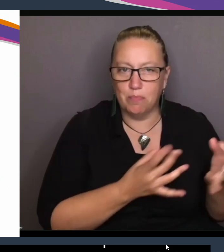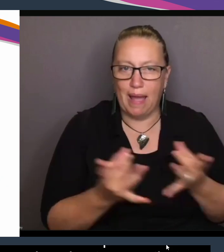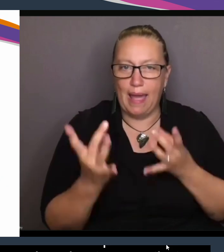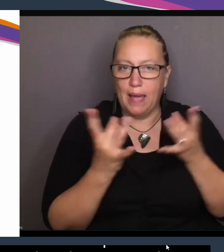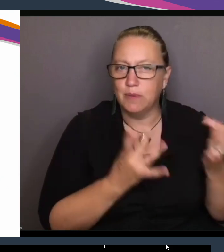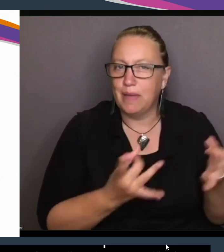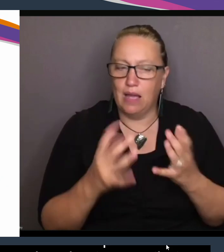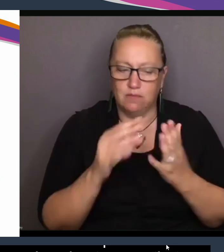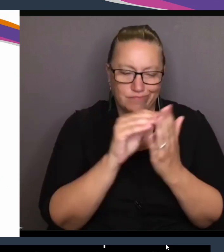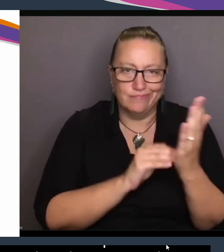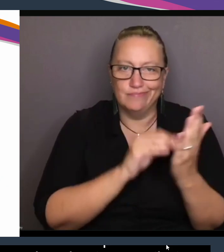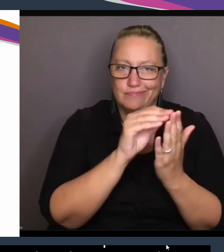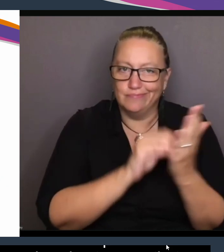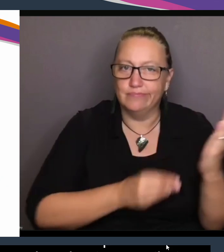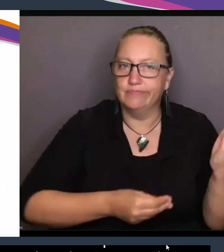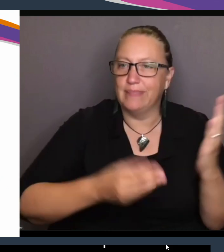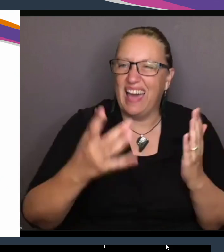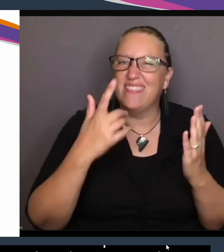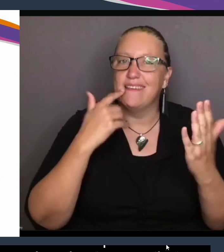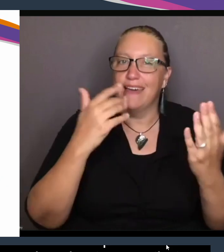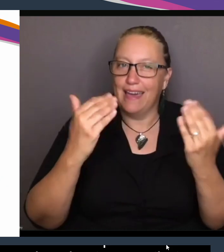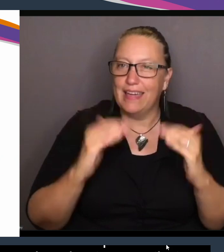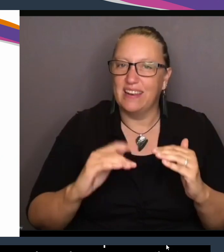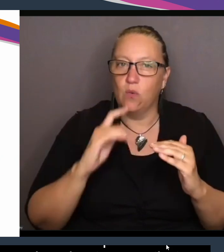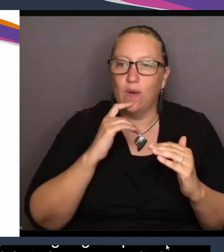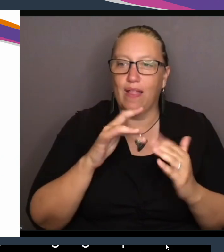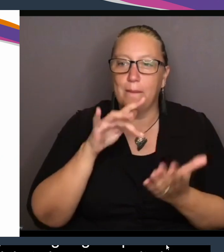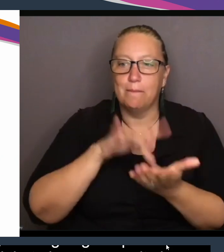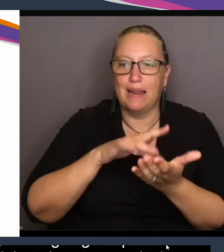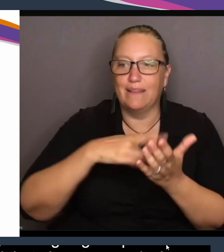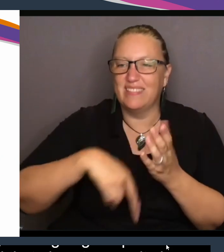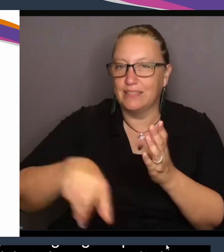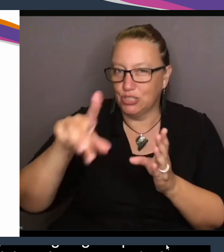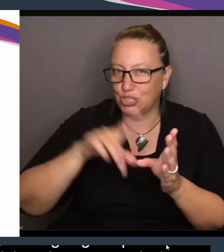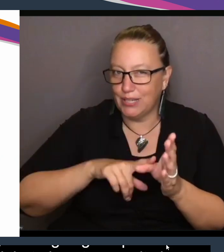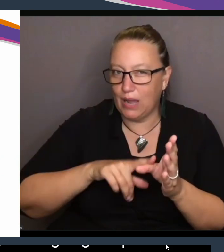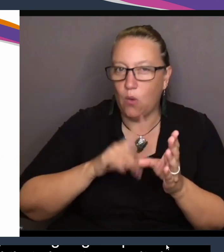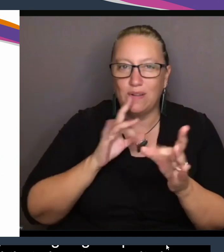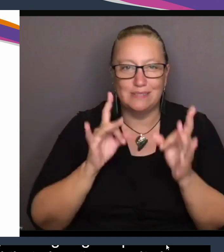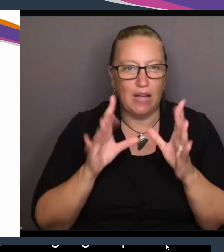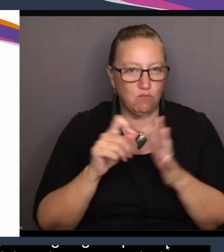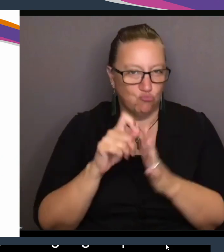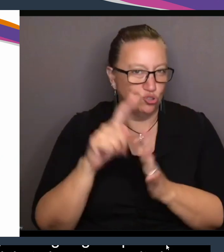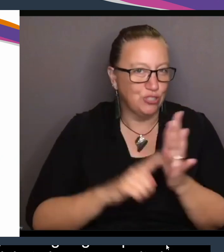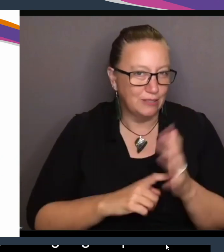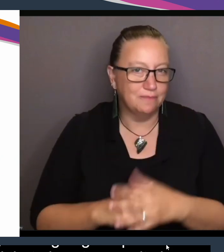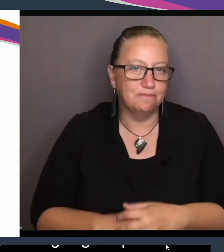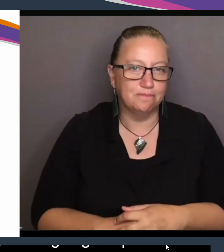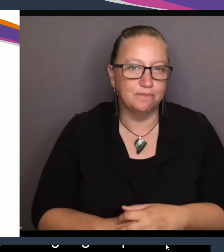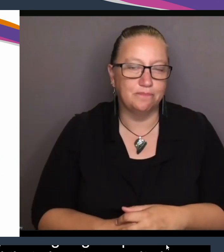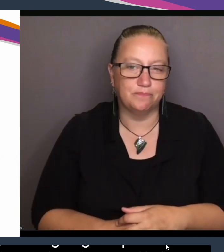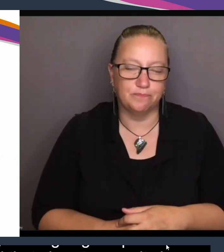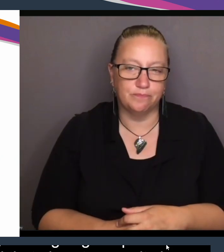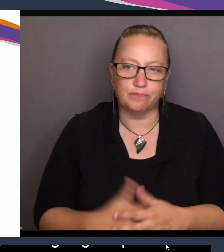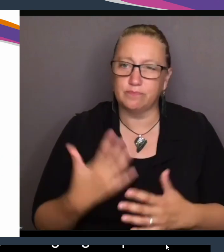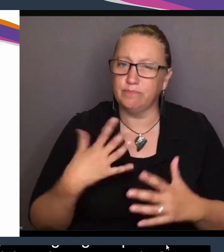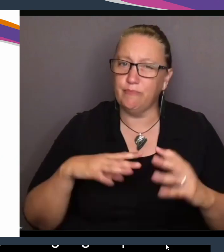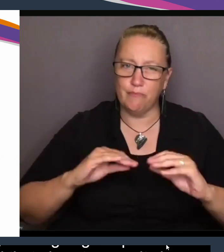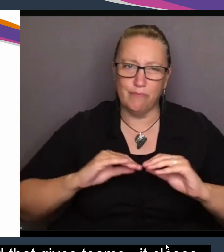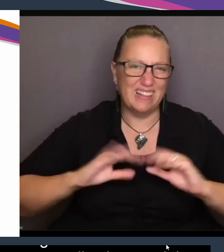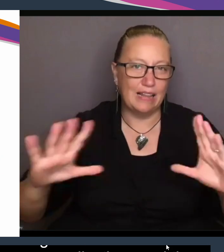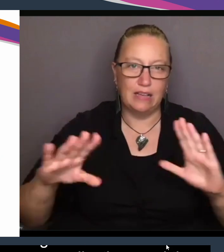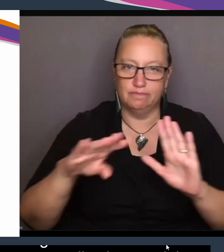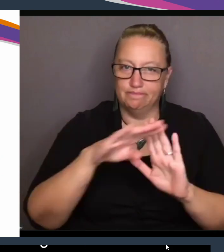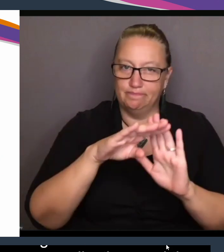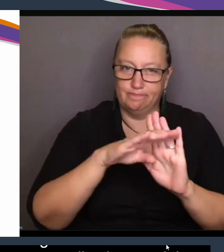And then projects will commence towards the middle of this year. We are very clear about the timelines